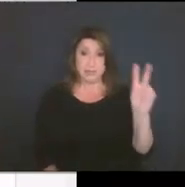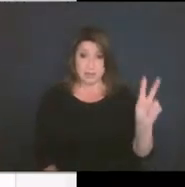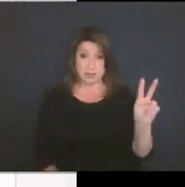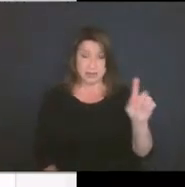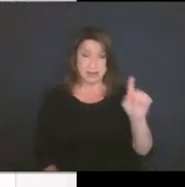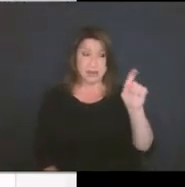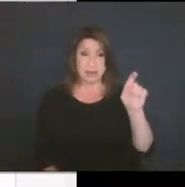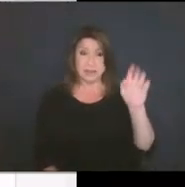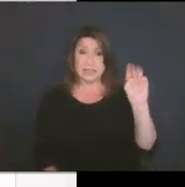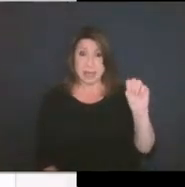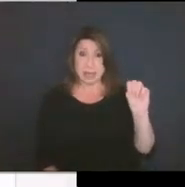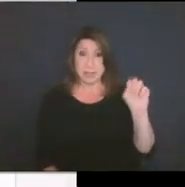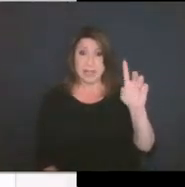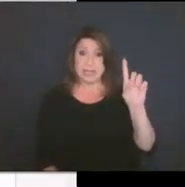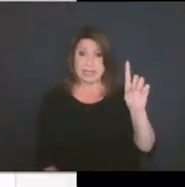8JVVXMDR